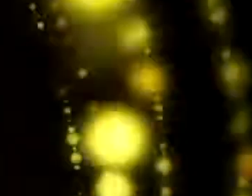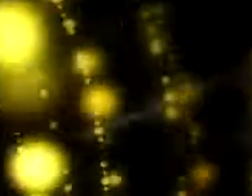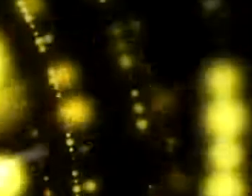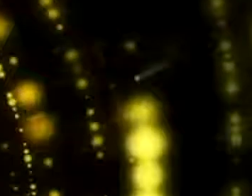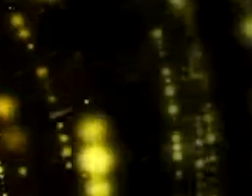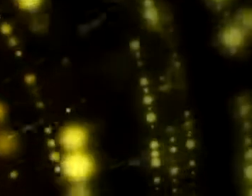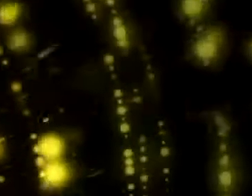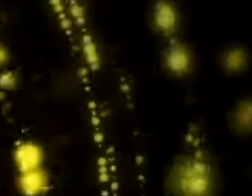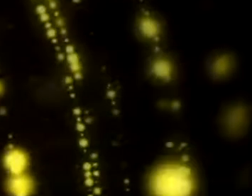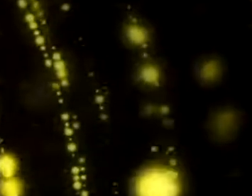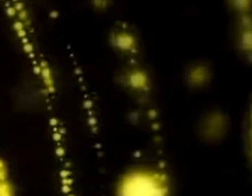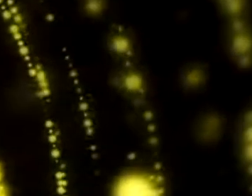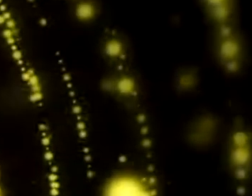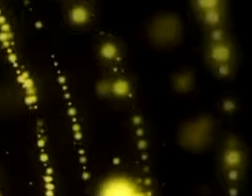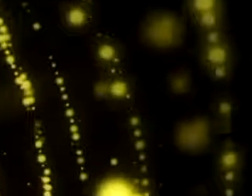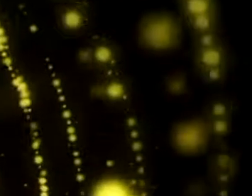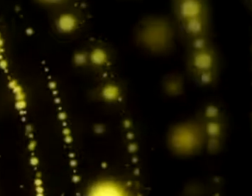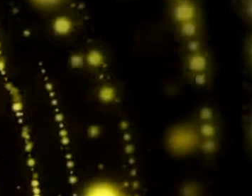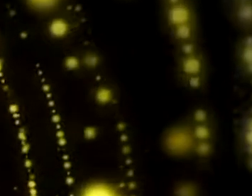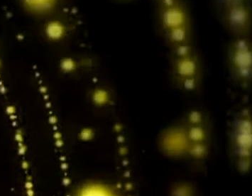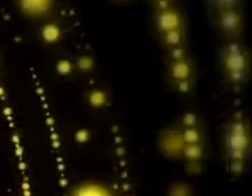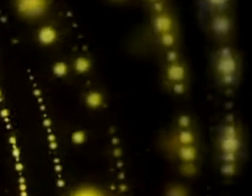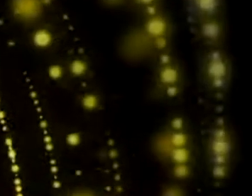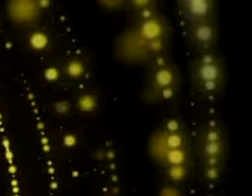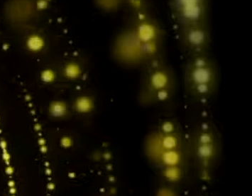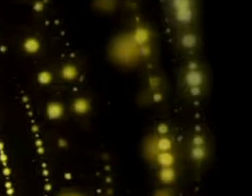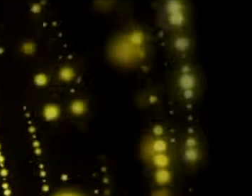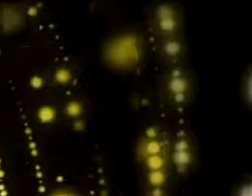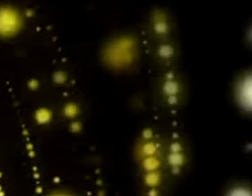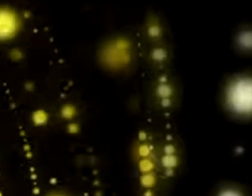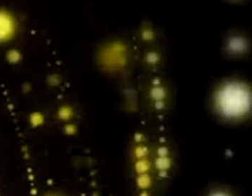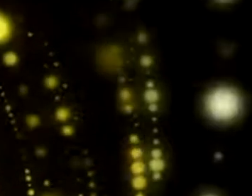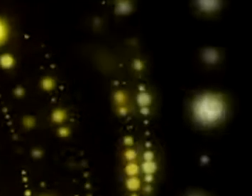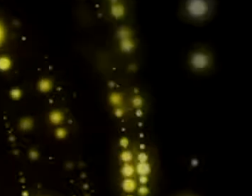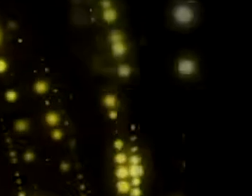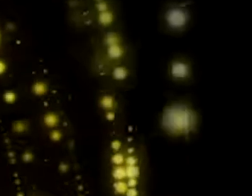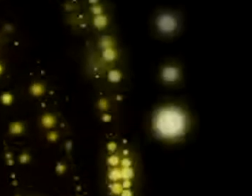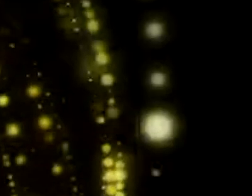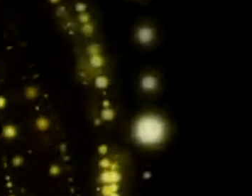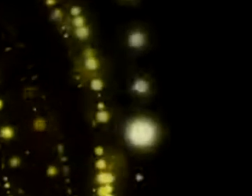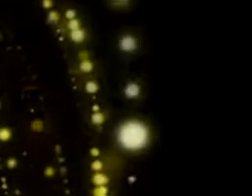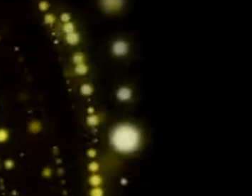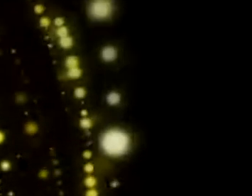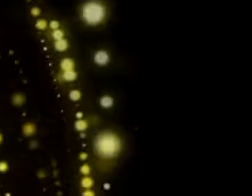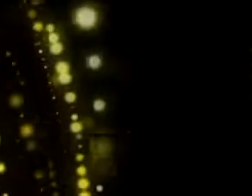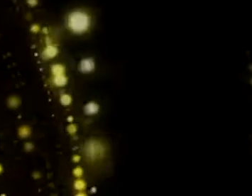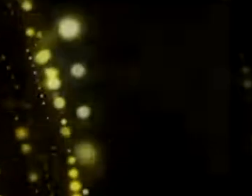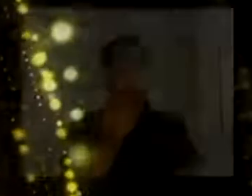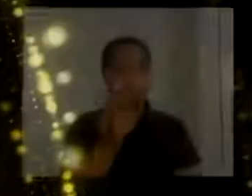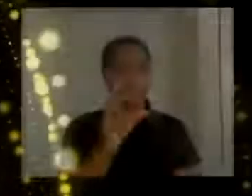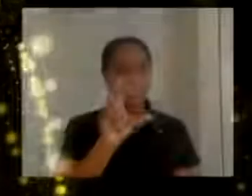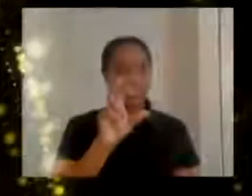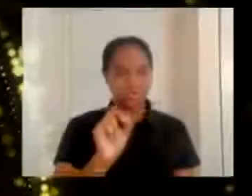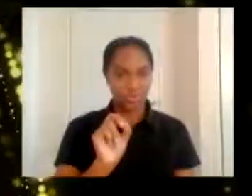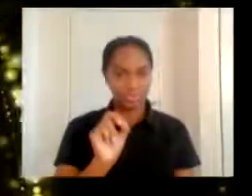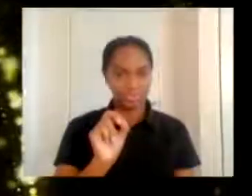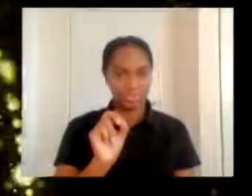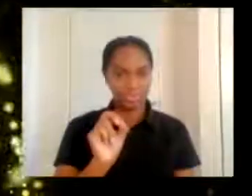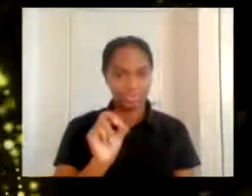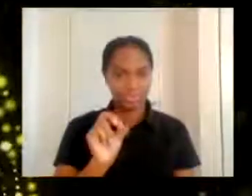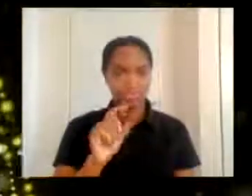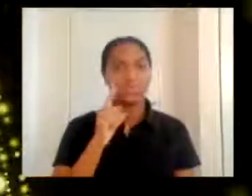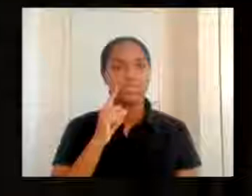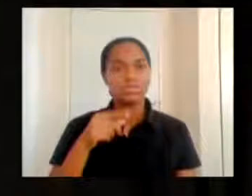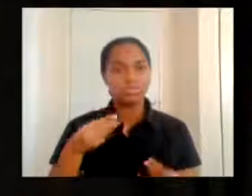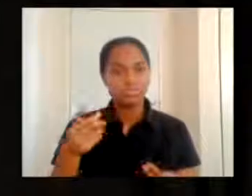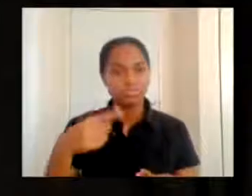Okay, so we're going to break for 45 minutes. We'll be back in this room at 11:30 a.m. Give you guys a chance to